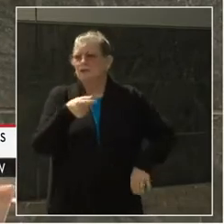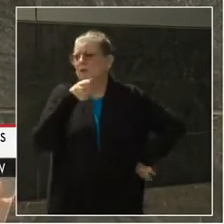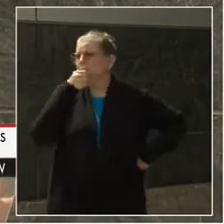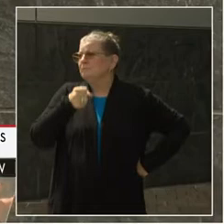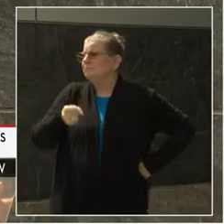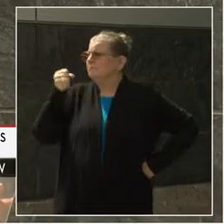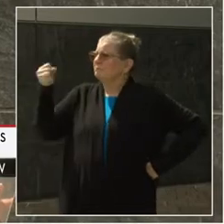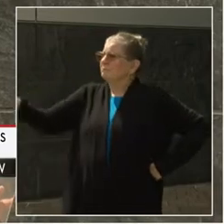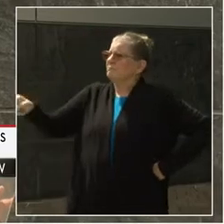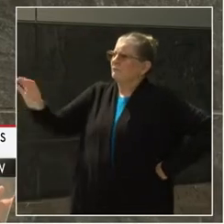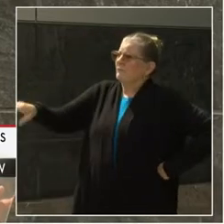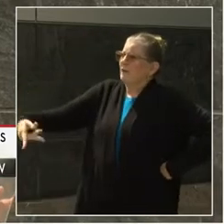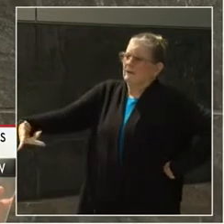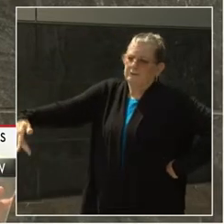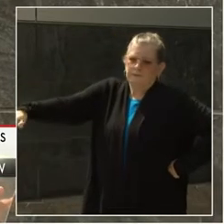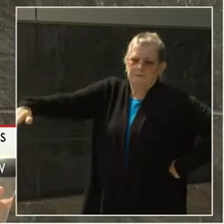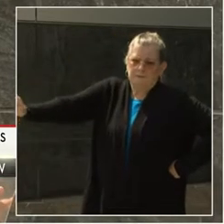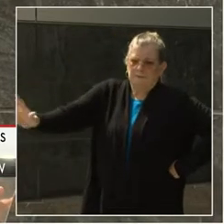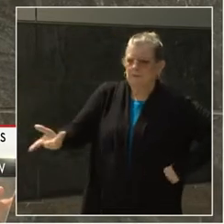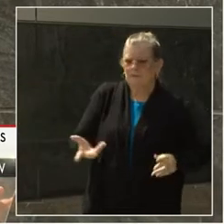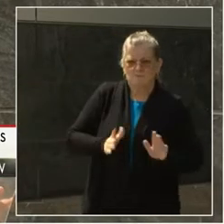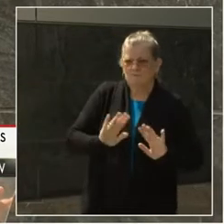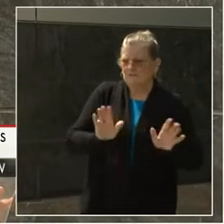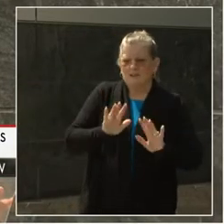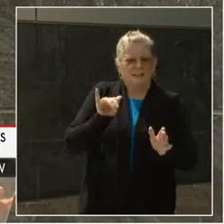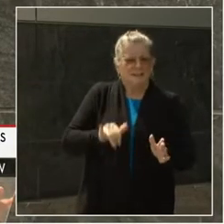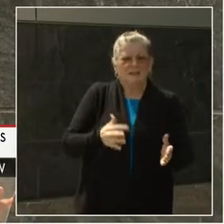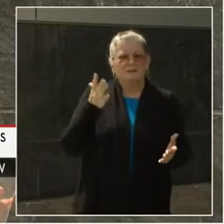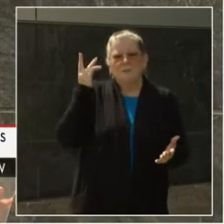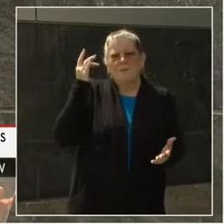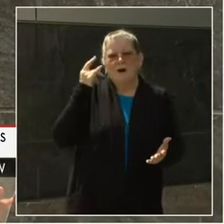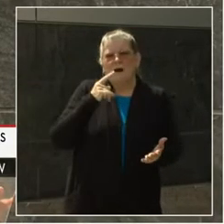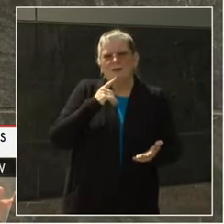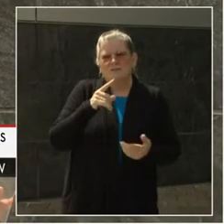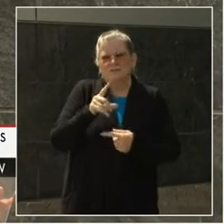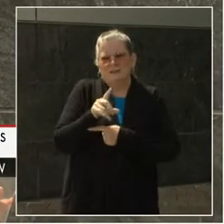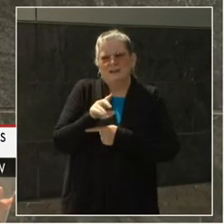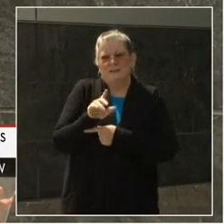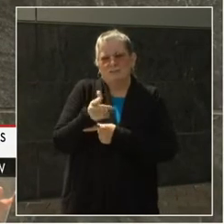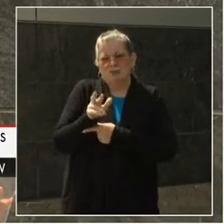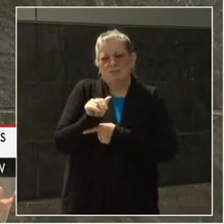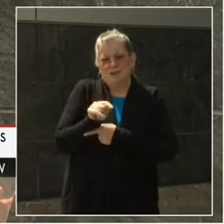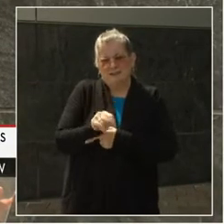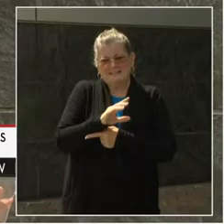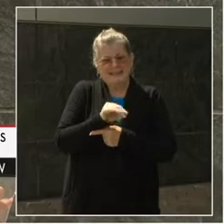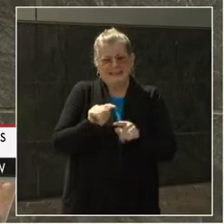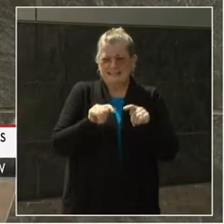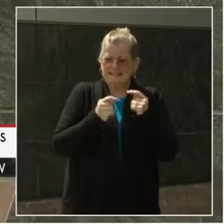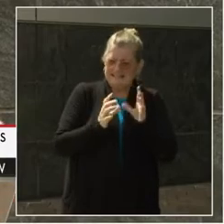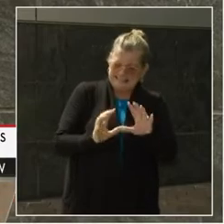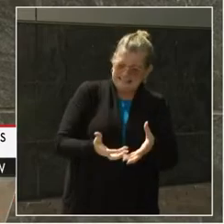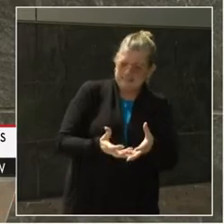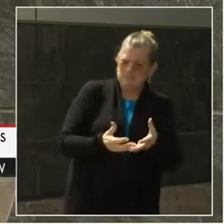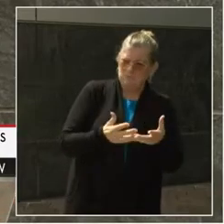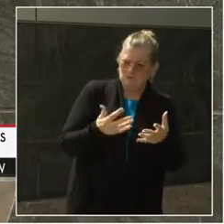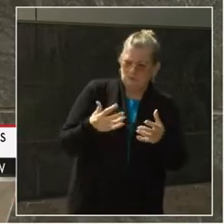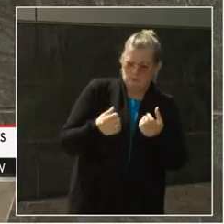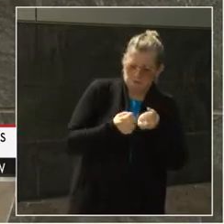why Dr. Grant and her team want to work with employers on the program that they have set up for our